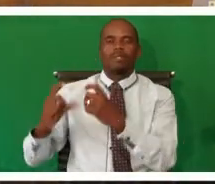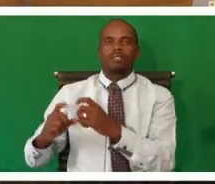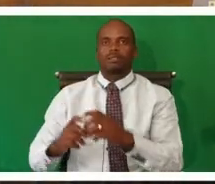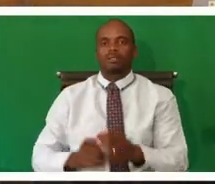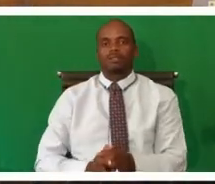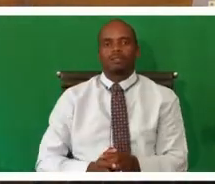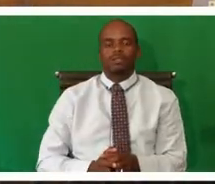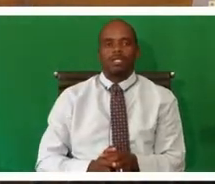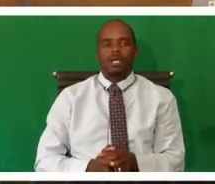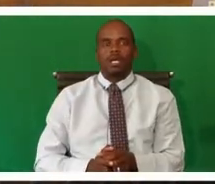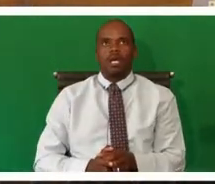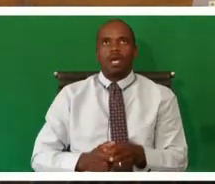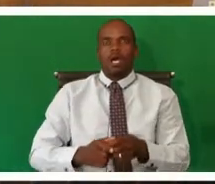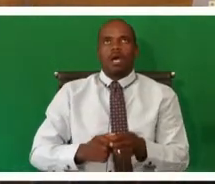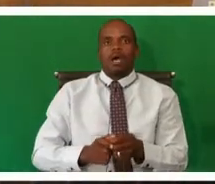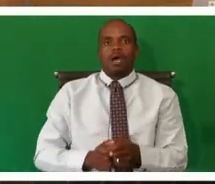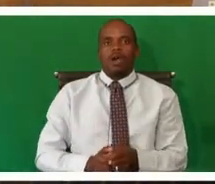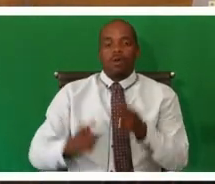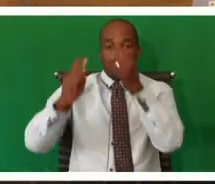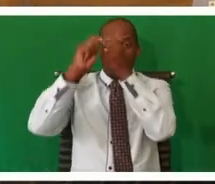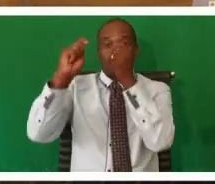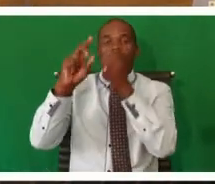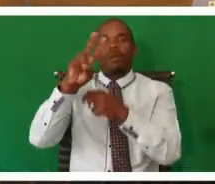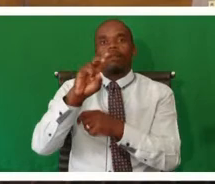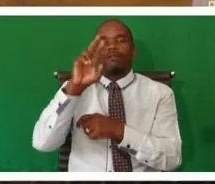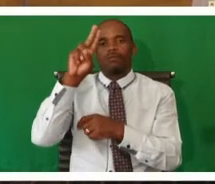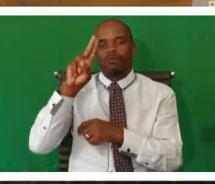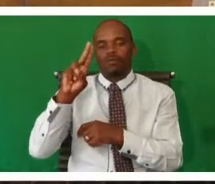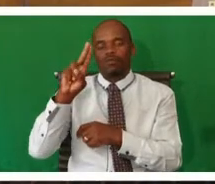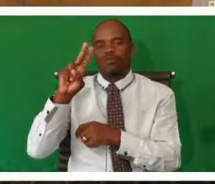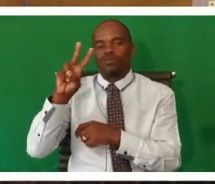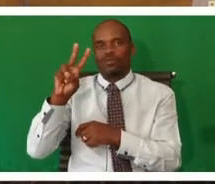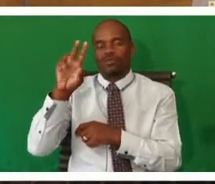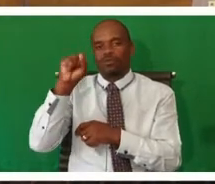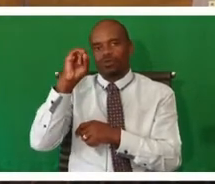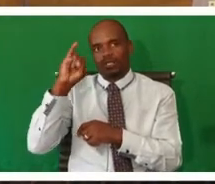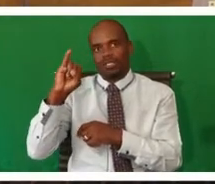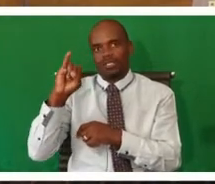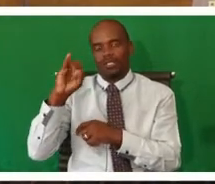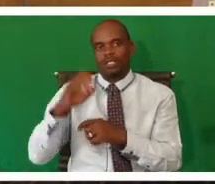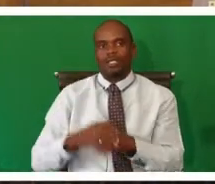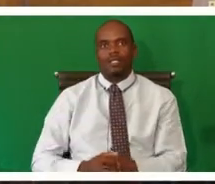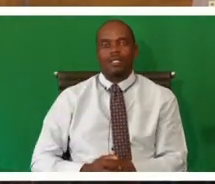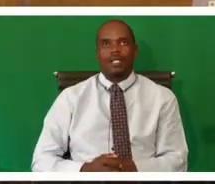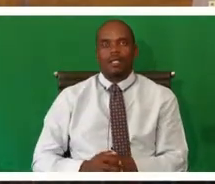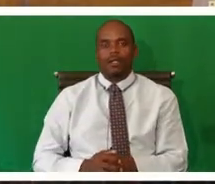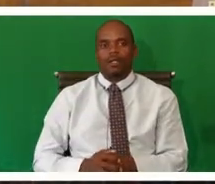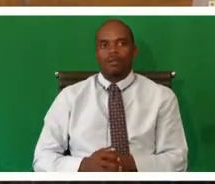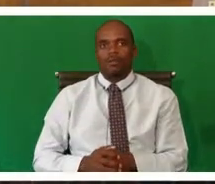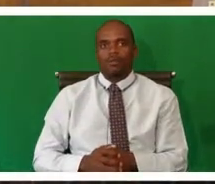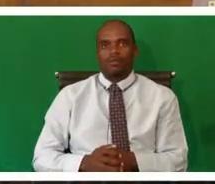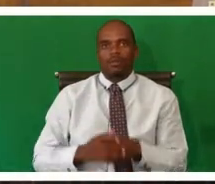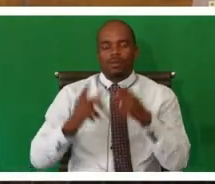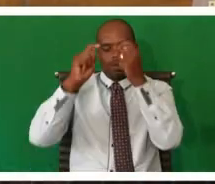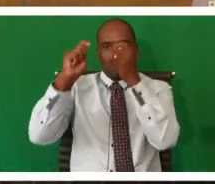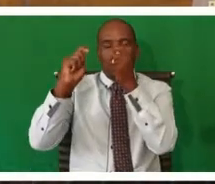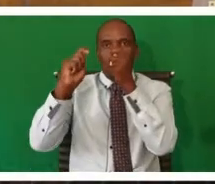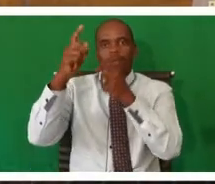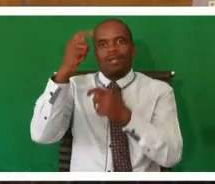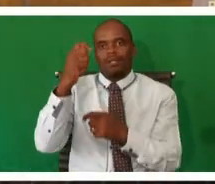Honorable Buti, the Chief Whip of the Legislature, Honorable Chabalala,